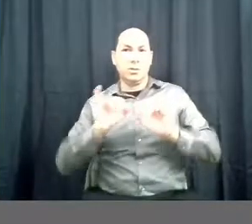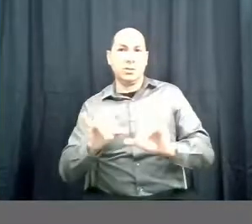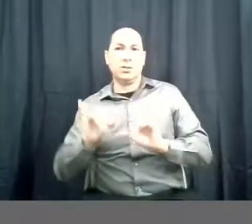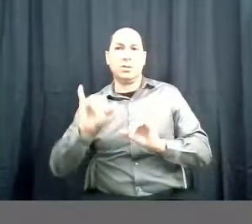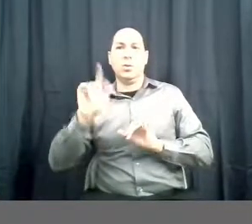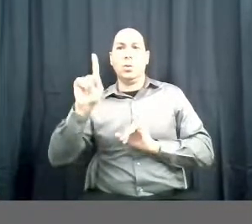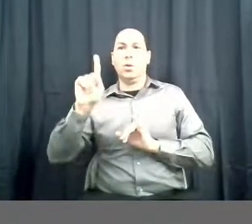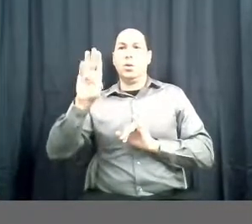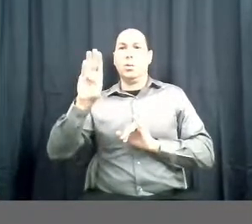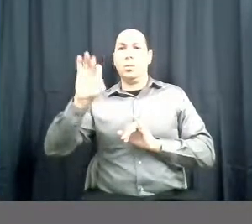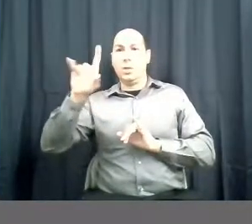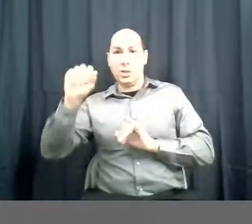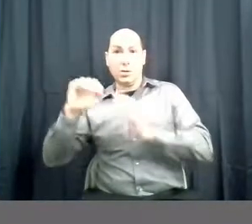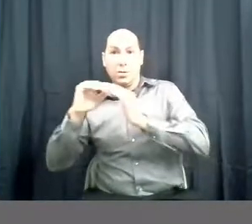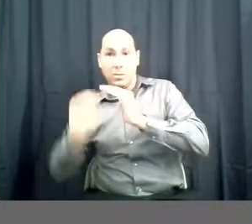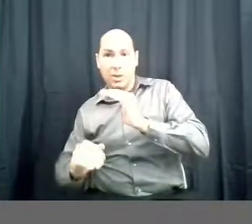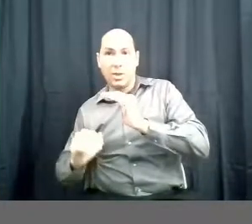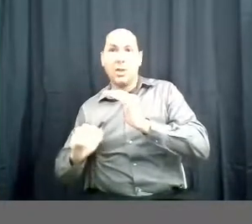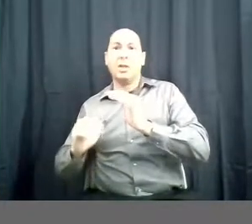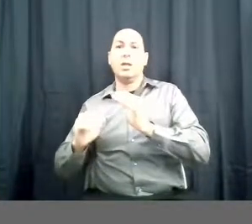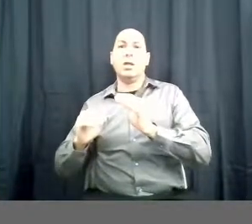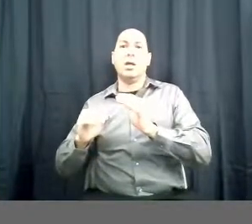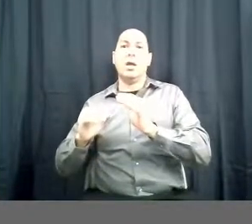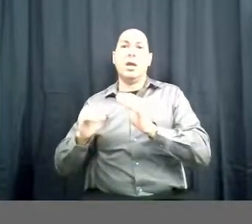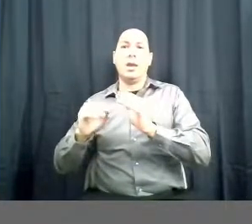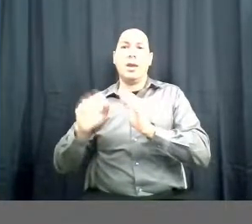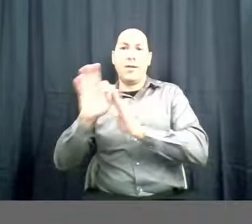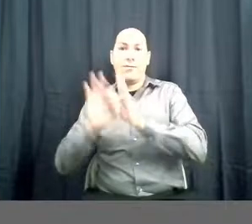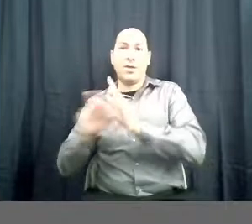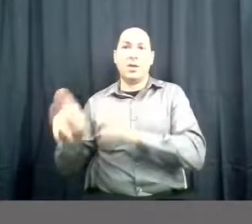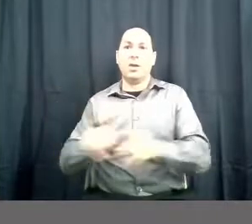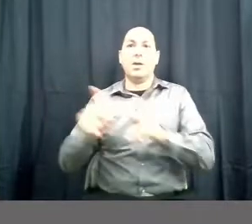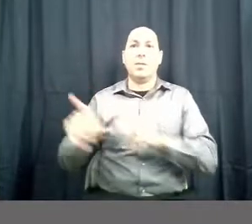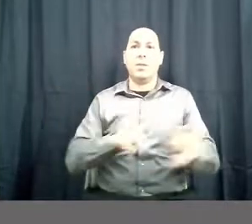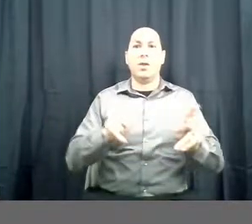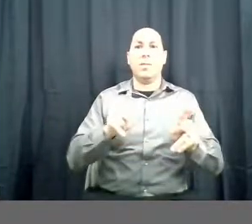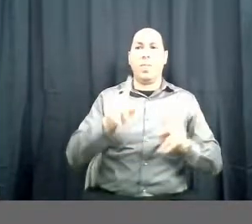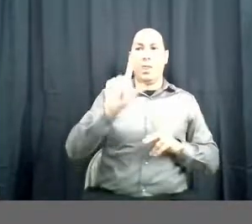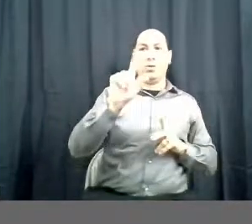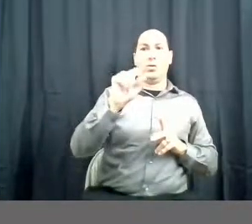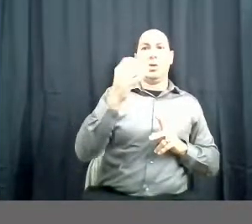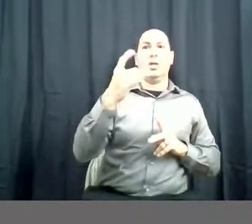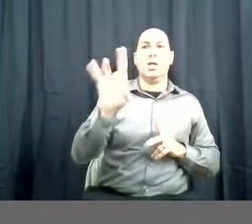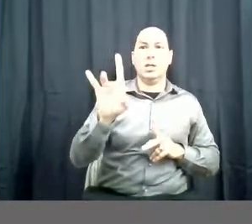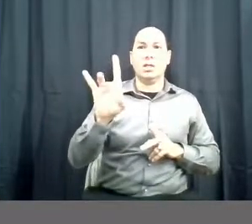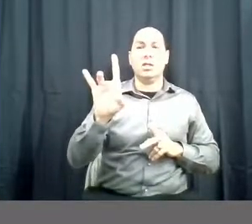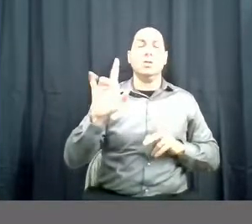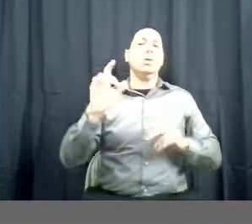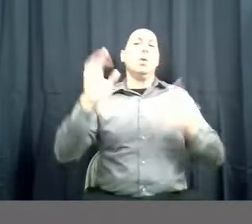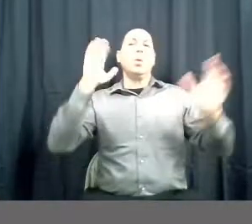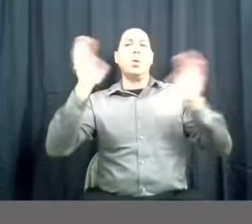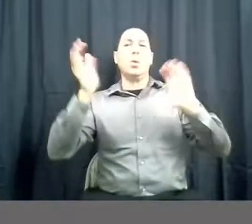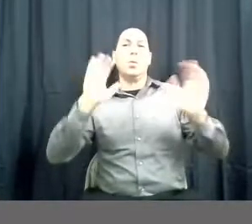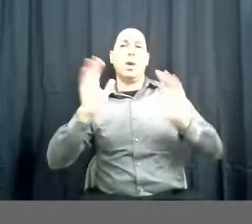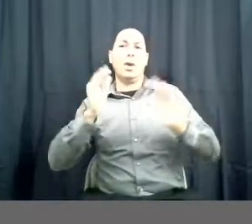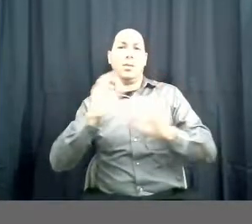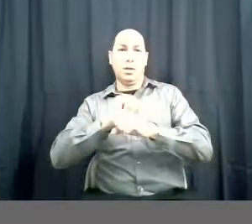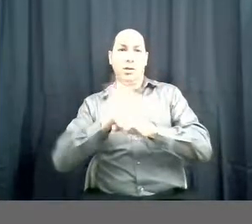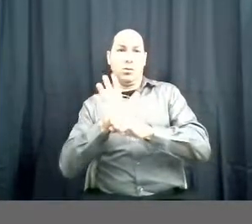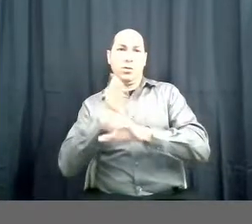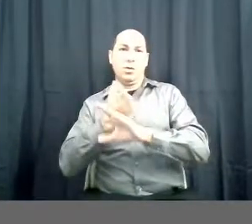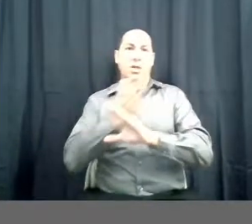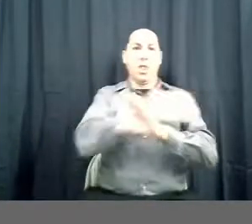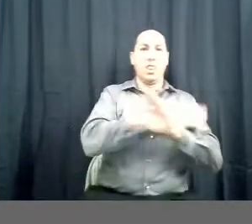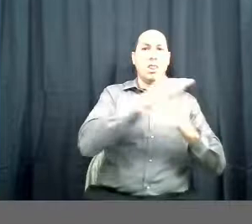was in the fiscal plan at the end of 2018. So comparing post-COVID to pre-COVID, that is what you're seeing